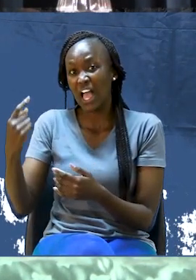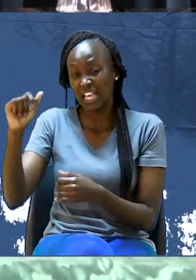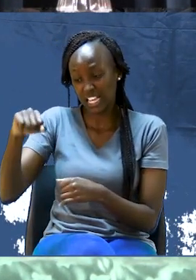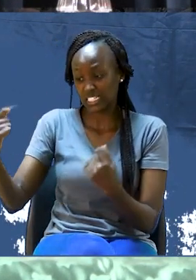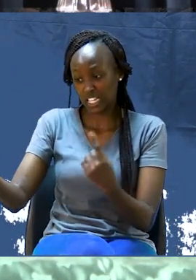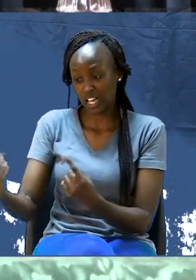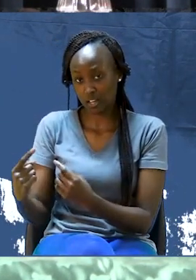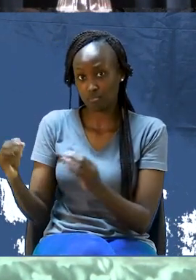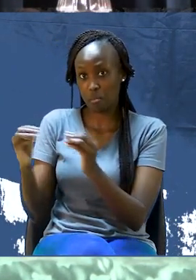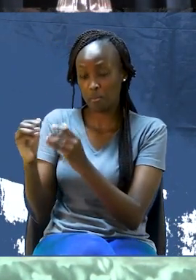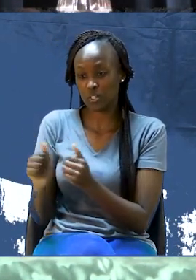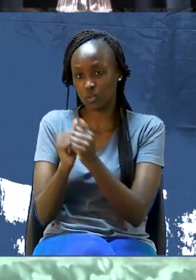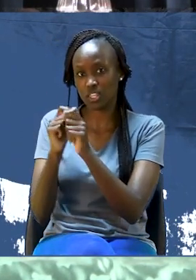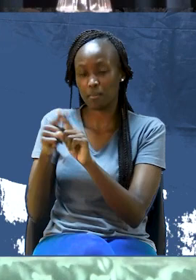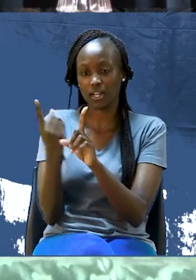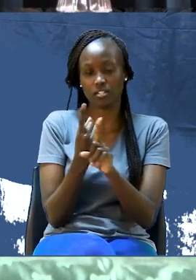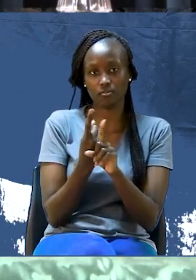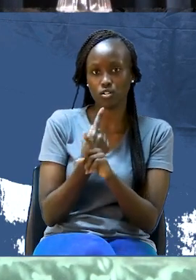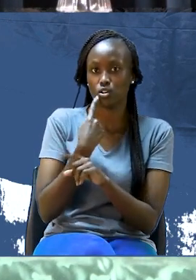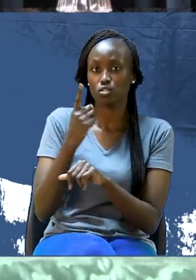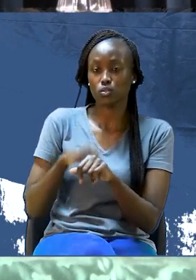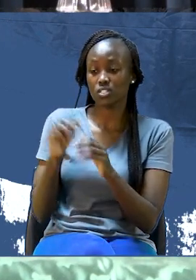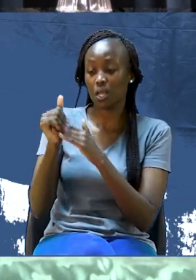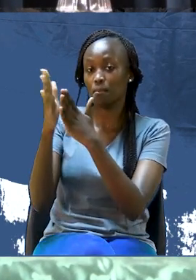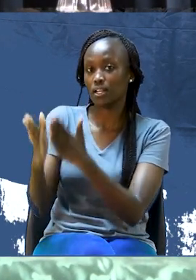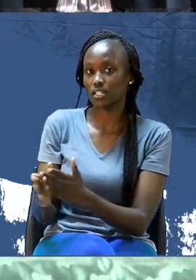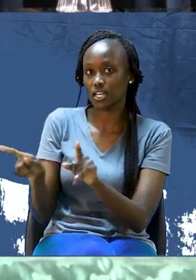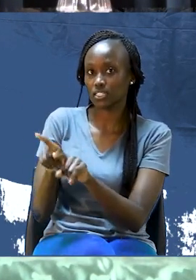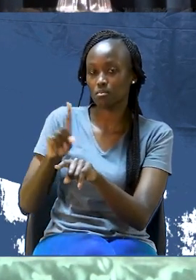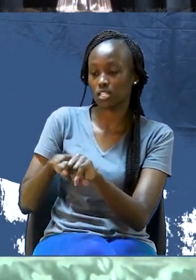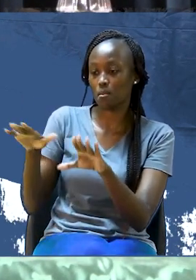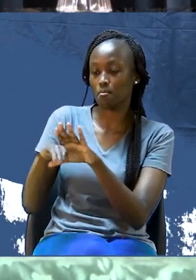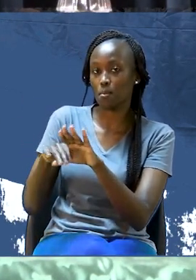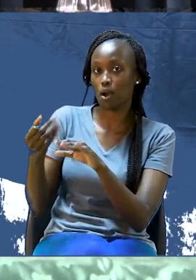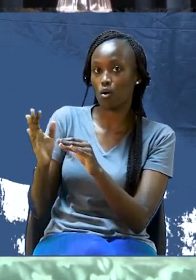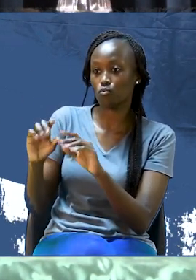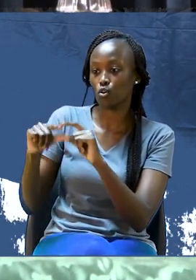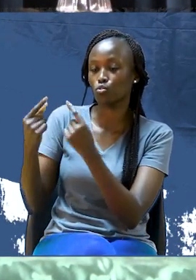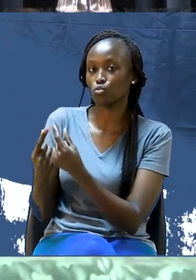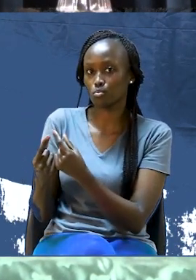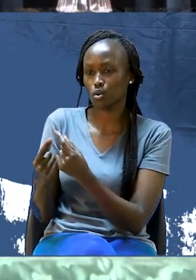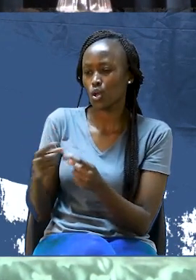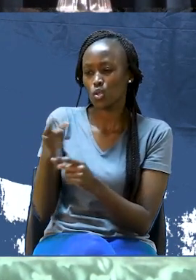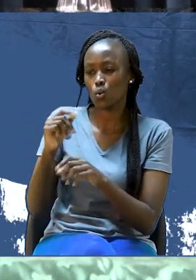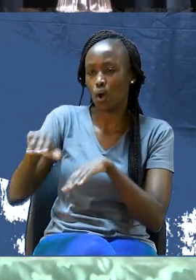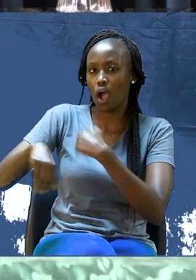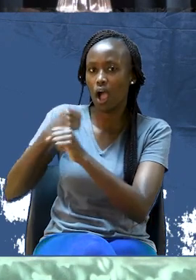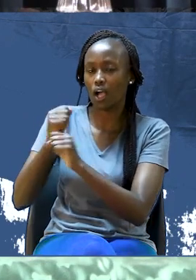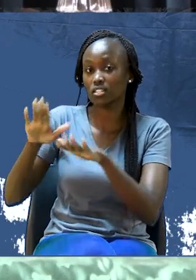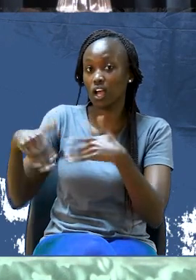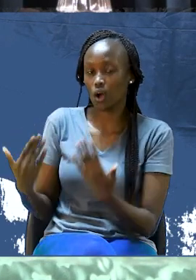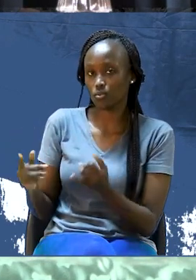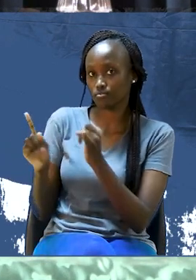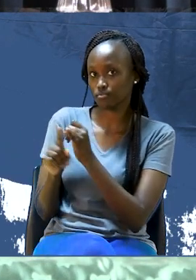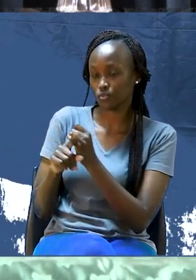ways. How do we as leaders and as individual members manage these group dynamics? One, know and be able